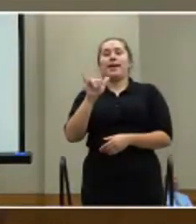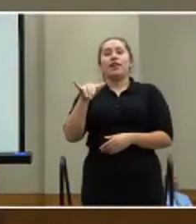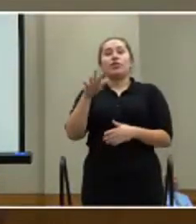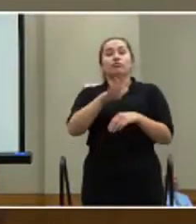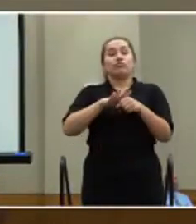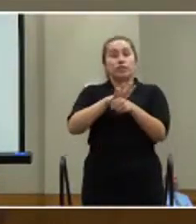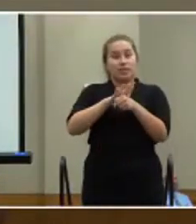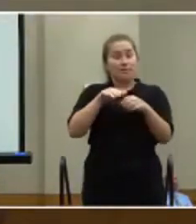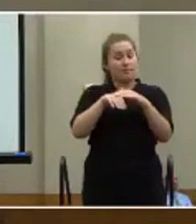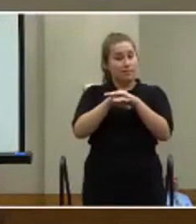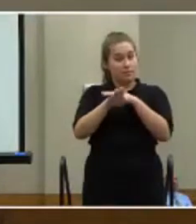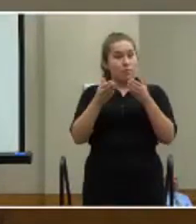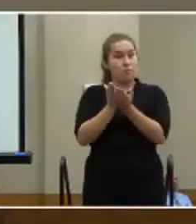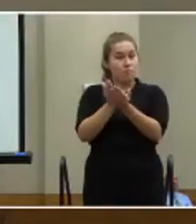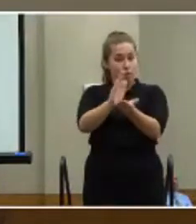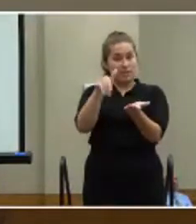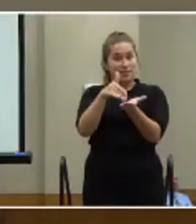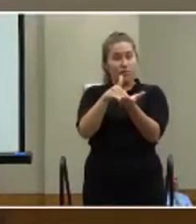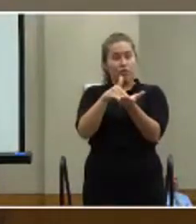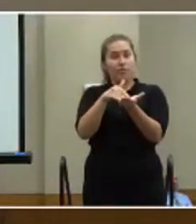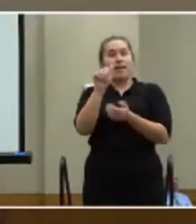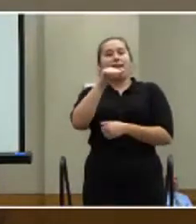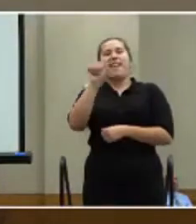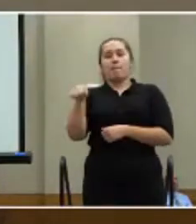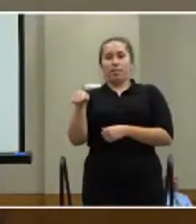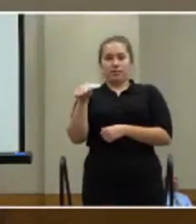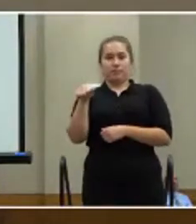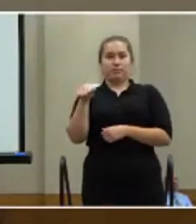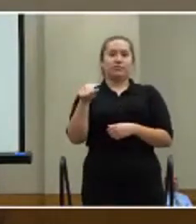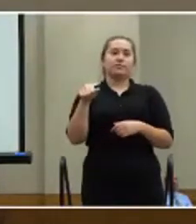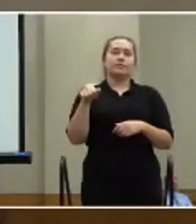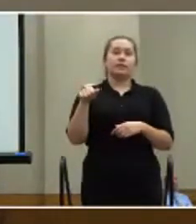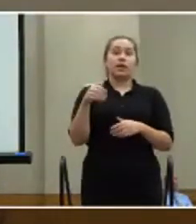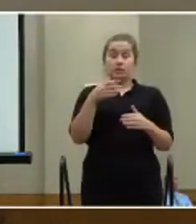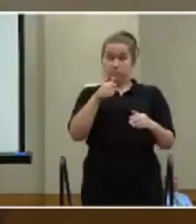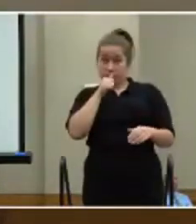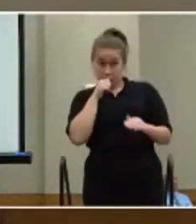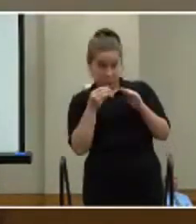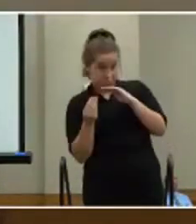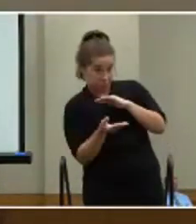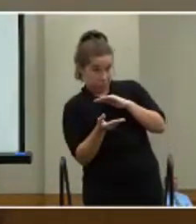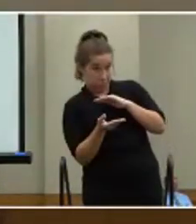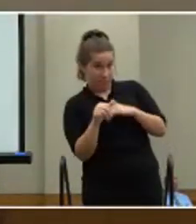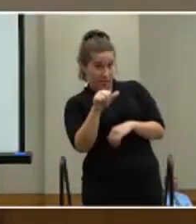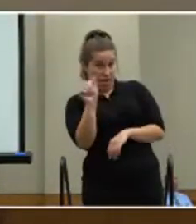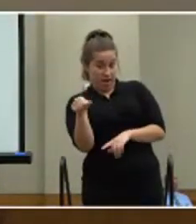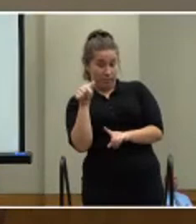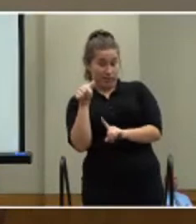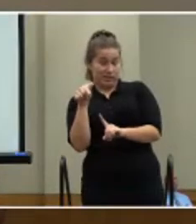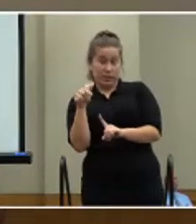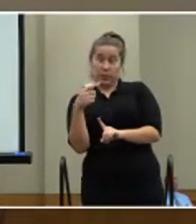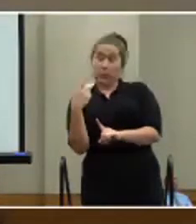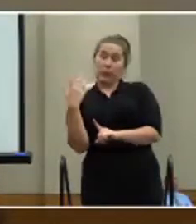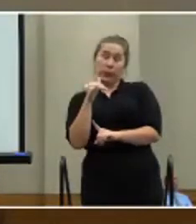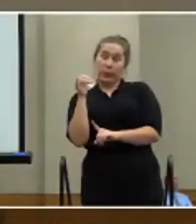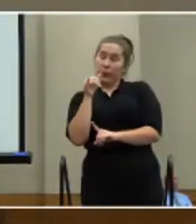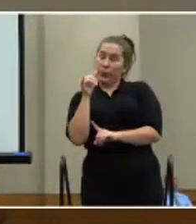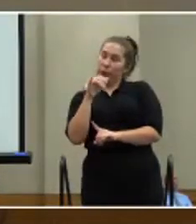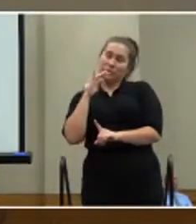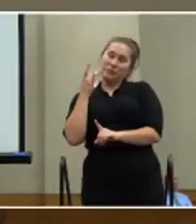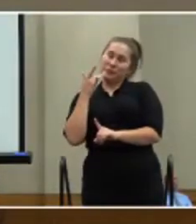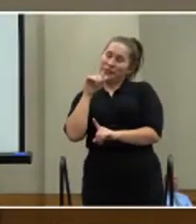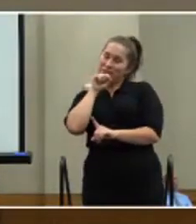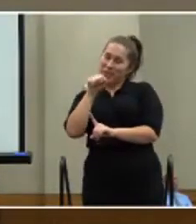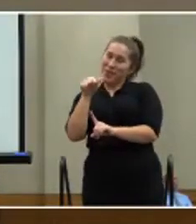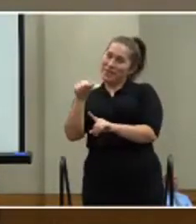Boating Center, which is in Annapolis. And off the record, Annapolis is probably one of my most favorite towns